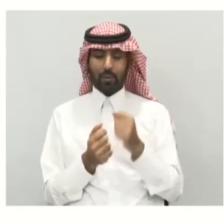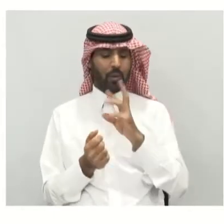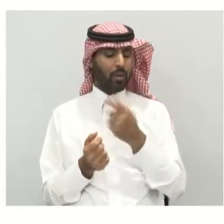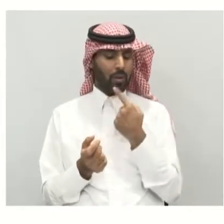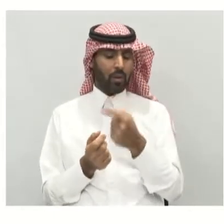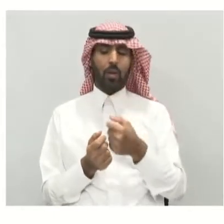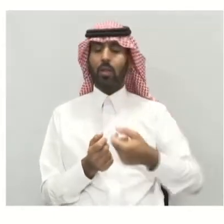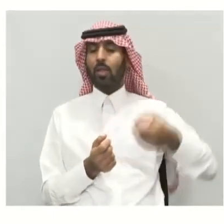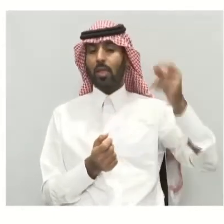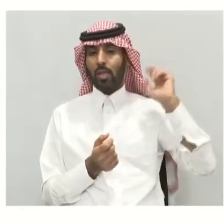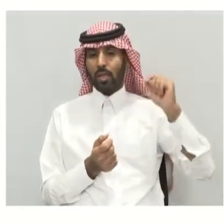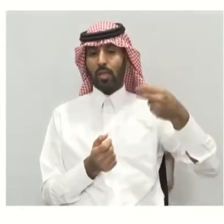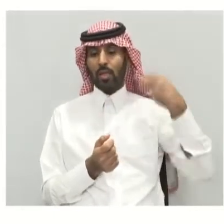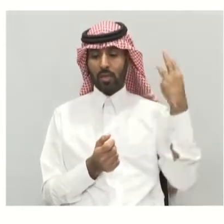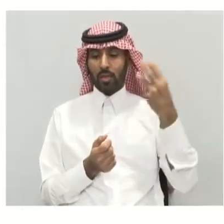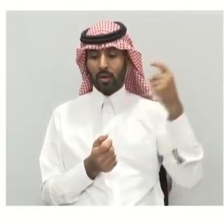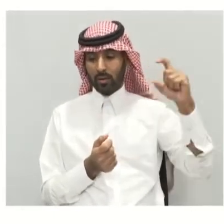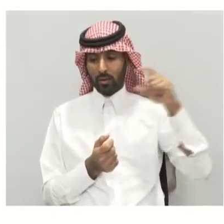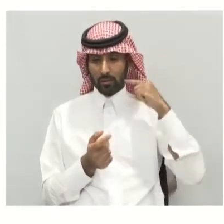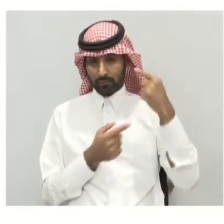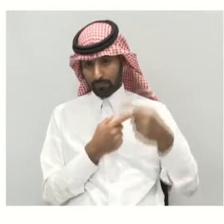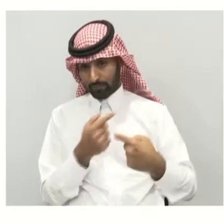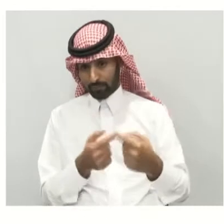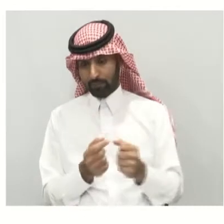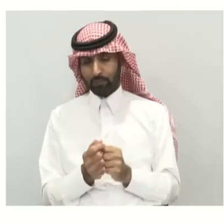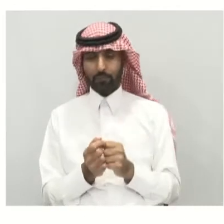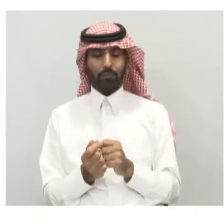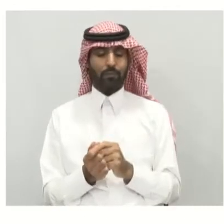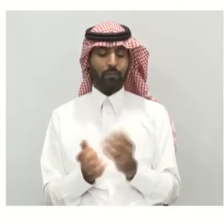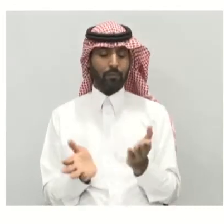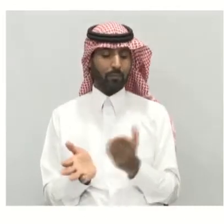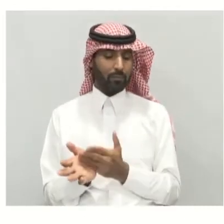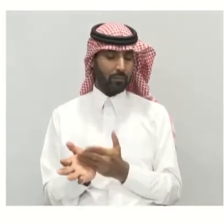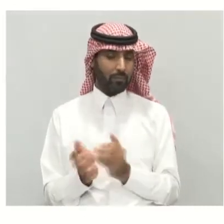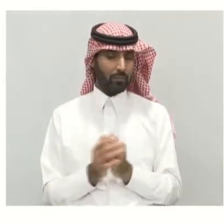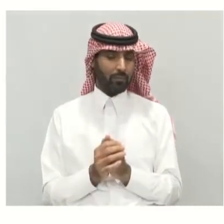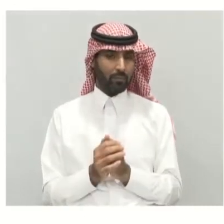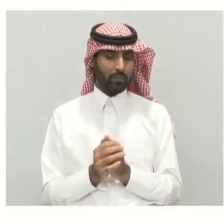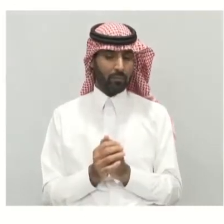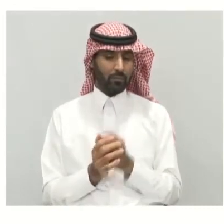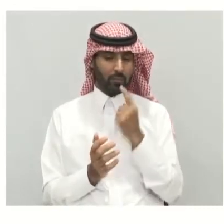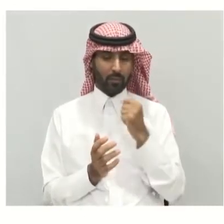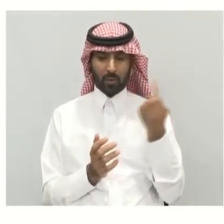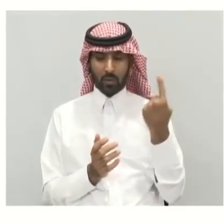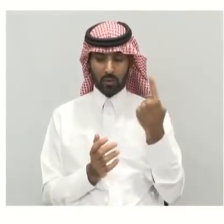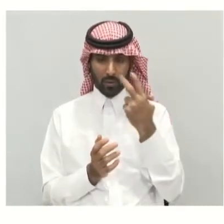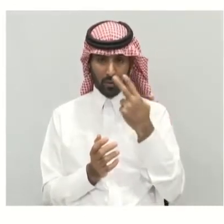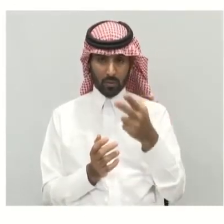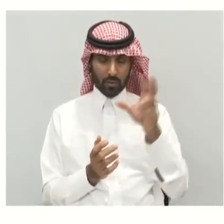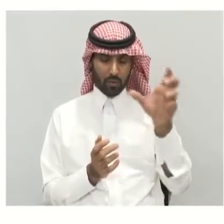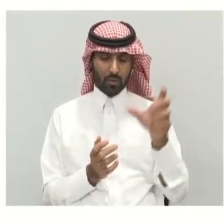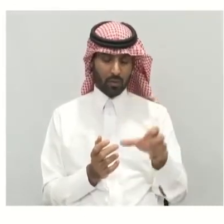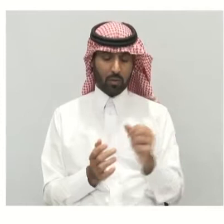for 3 months. So we used sense and we used for. Okay? For number one, let's see